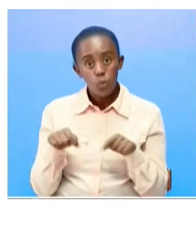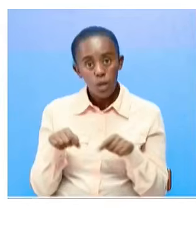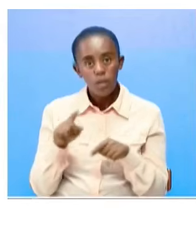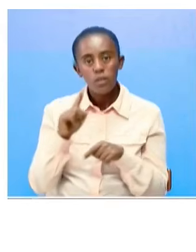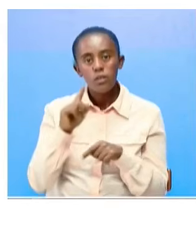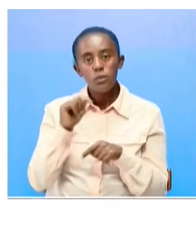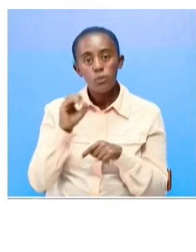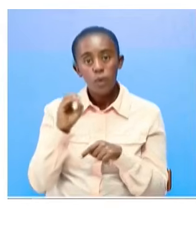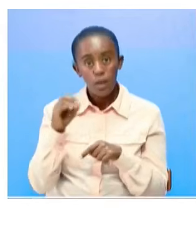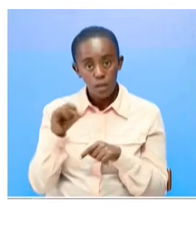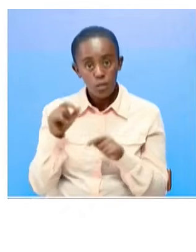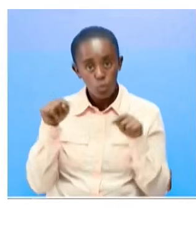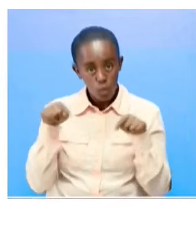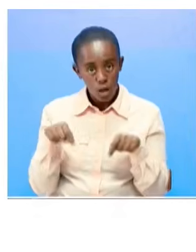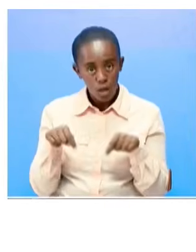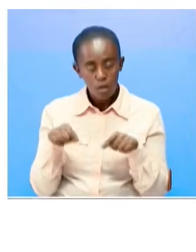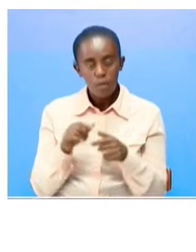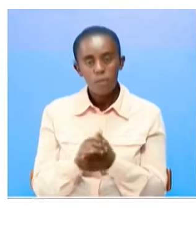Today,